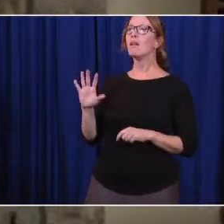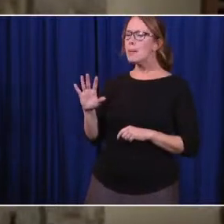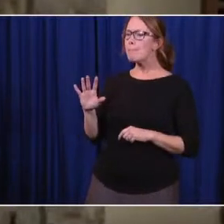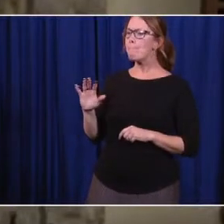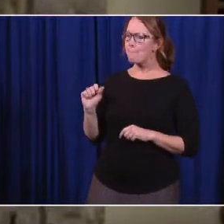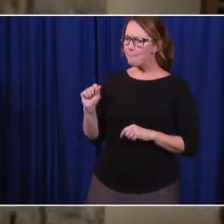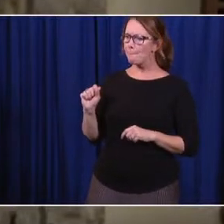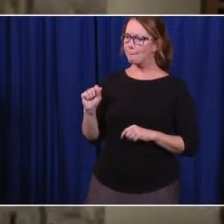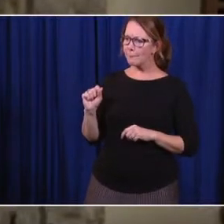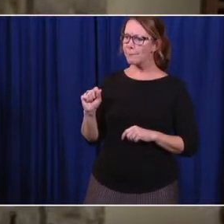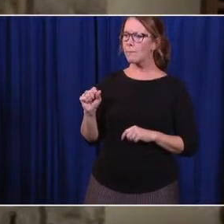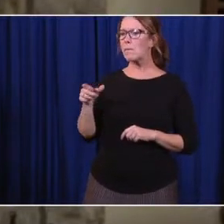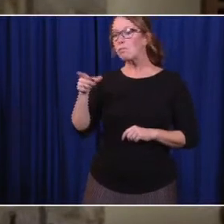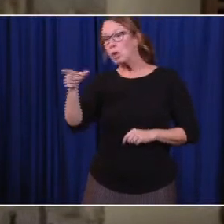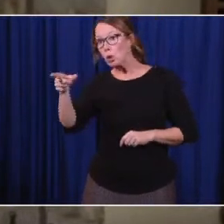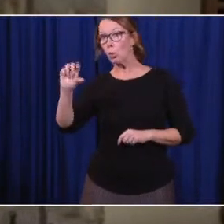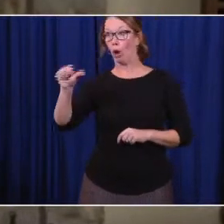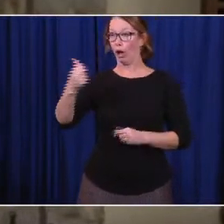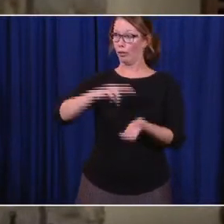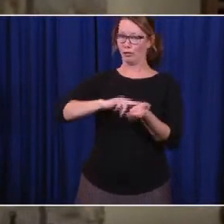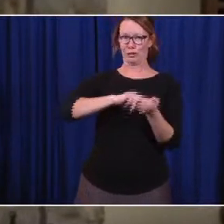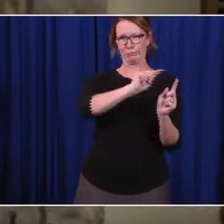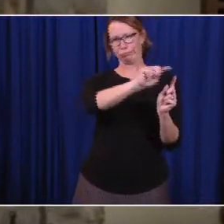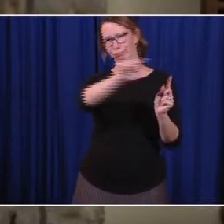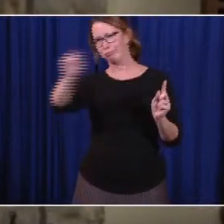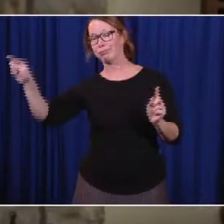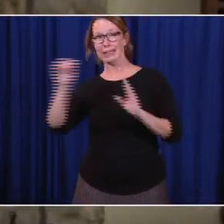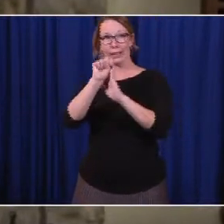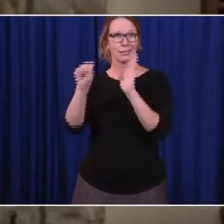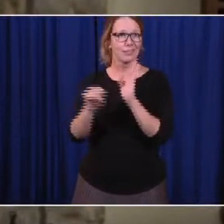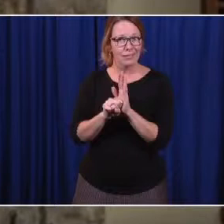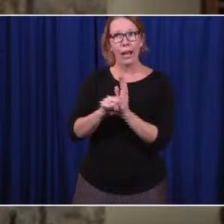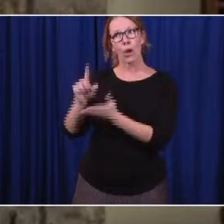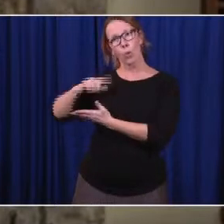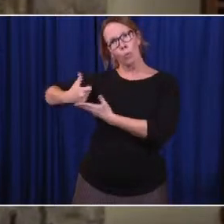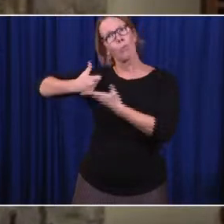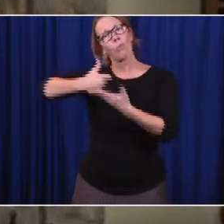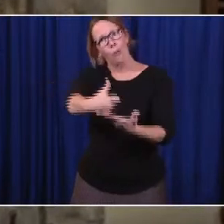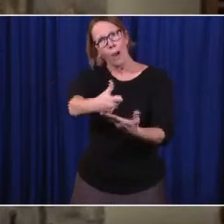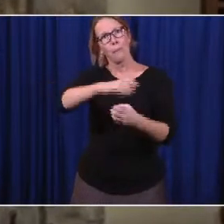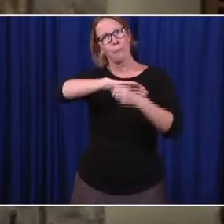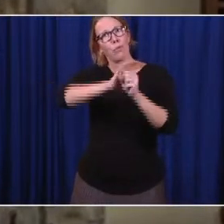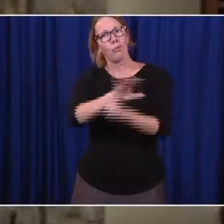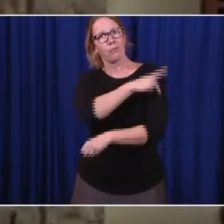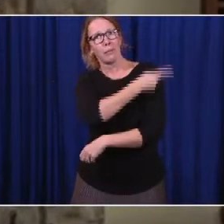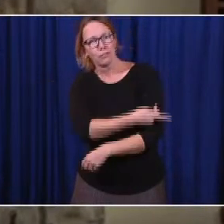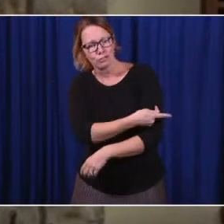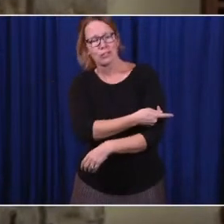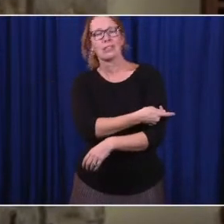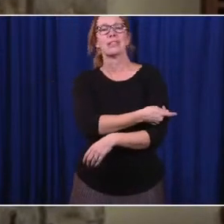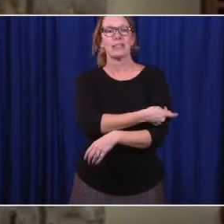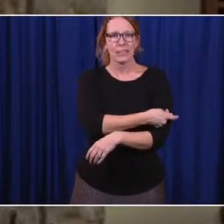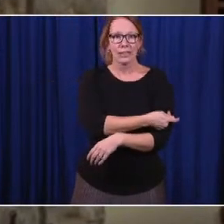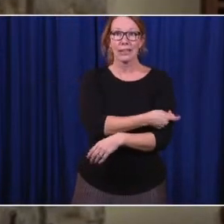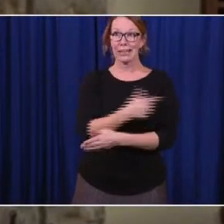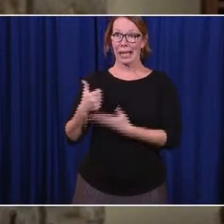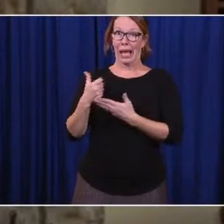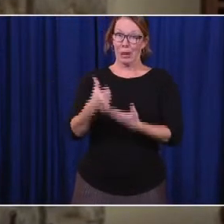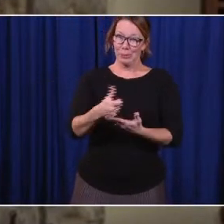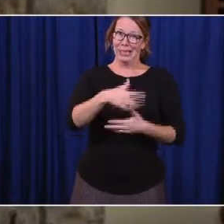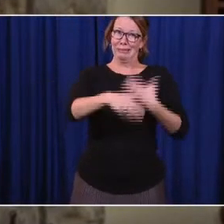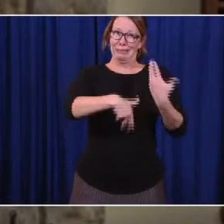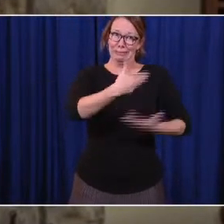and nurses across the state who are helping COVID patients, helping them fight for their